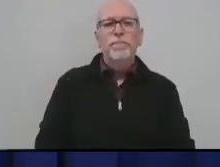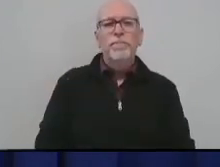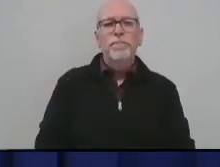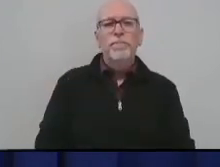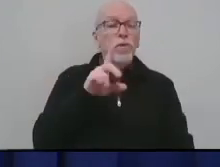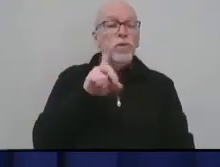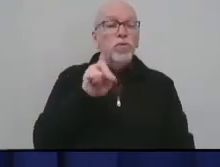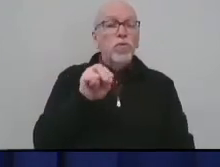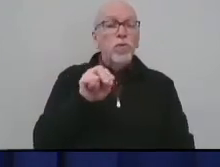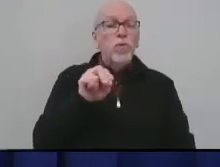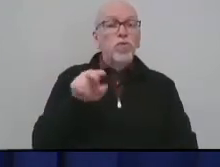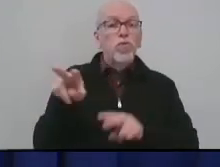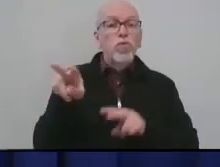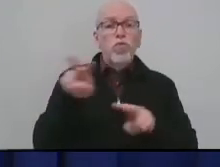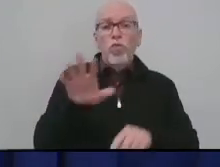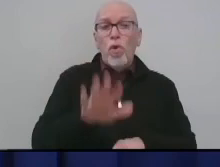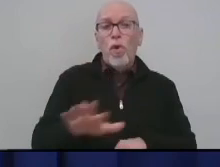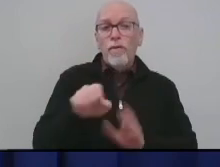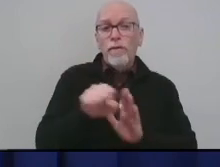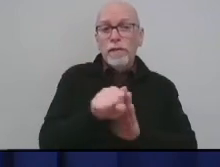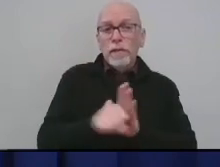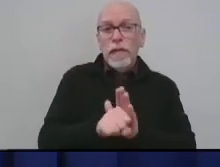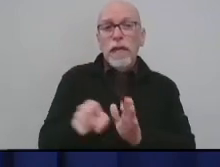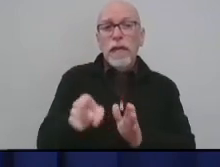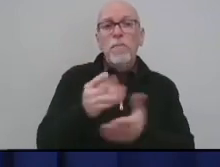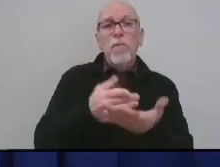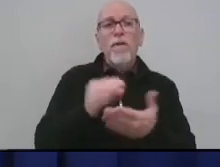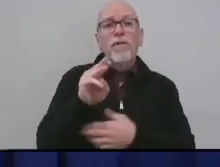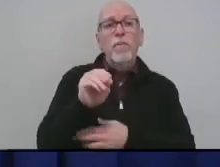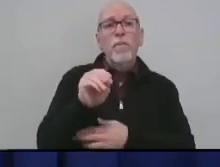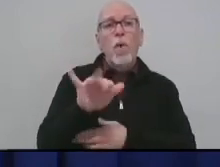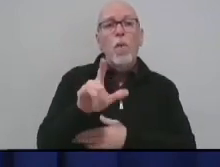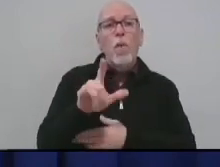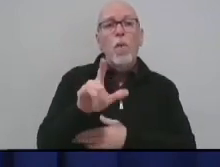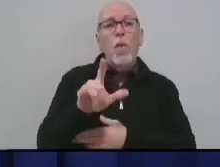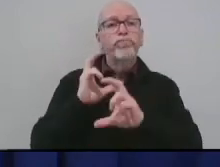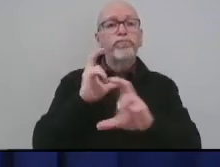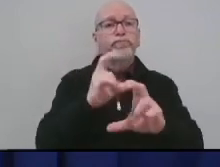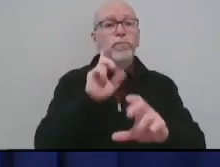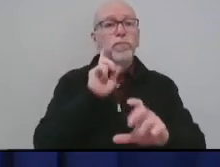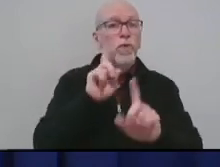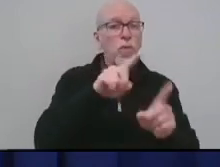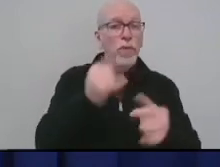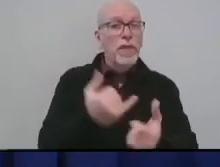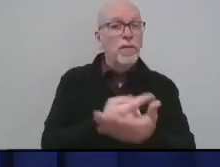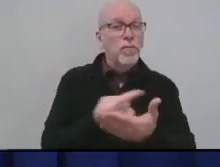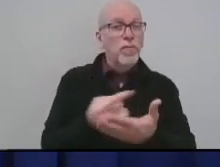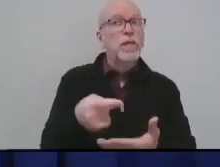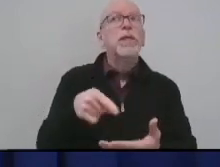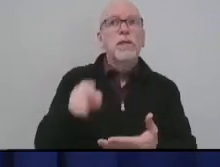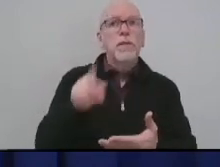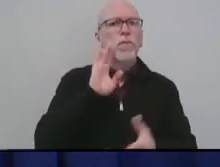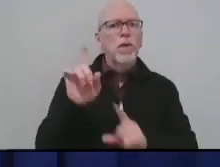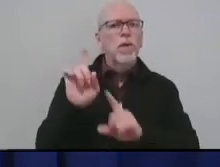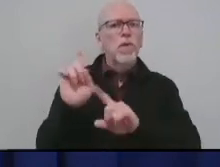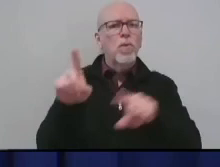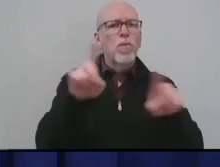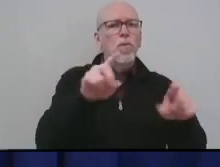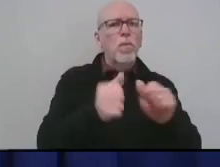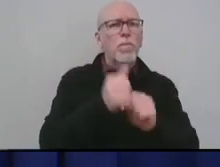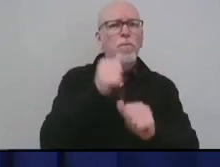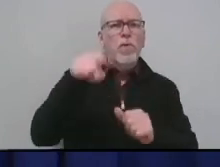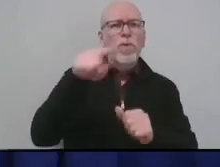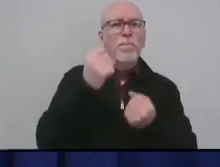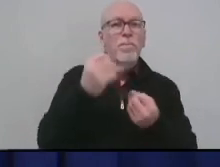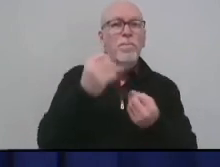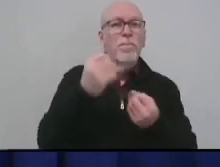across the state, and part of the mobile units that we're doing this week are really, they're going out mostly to many of our rural